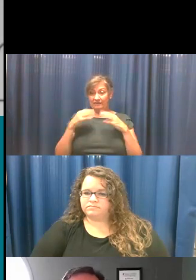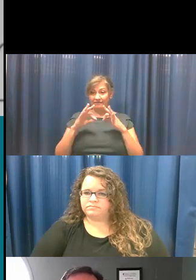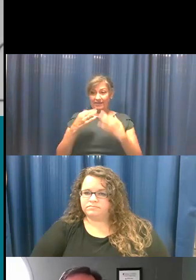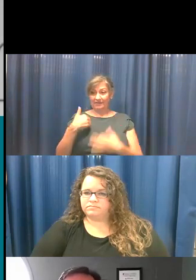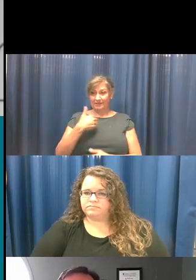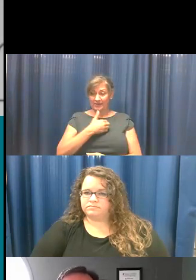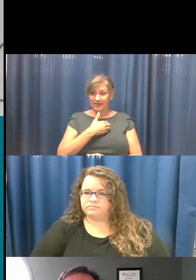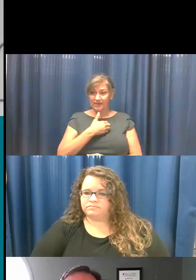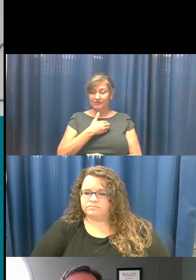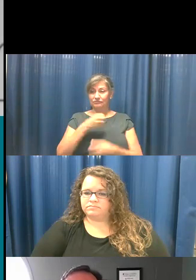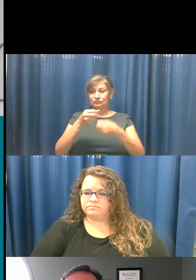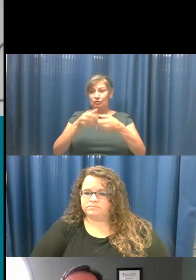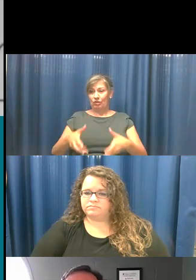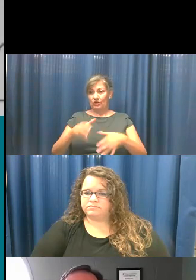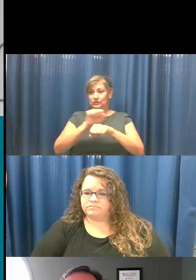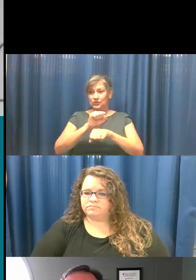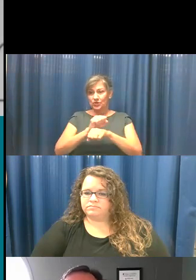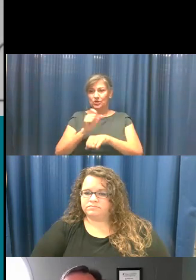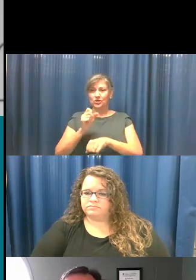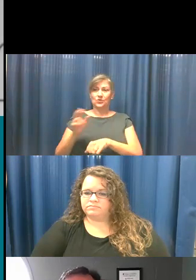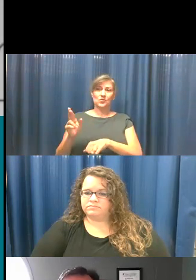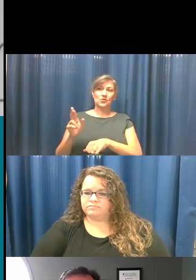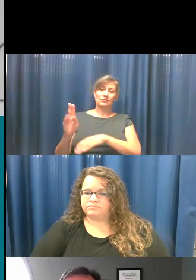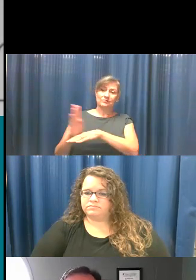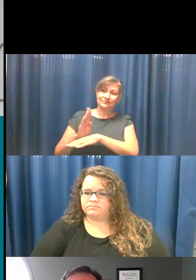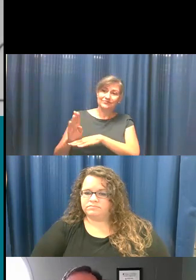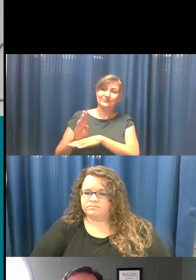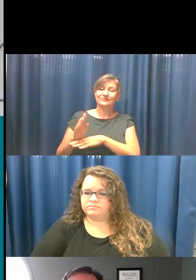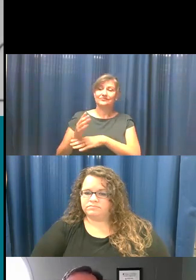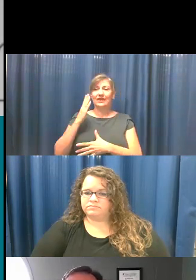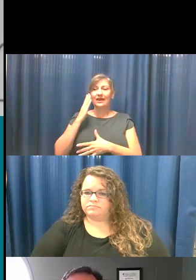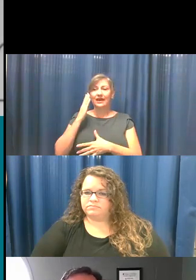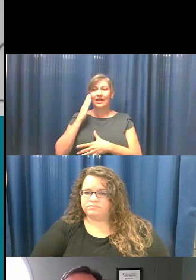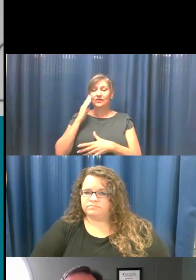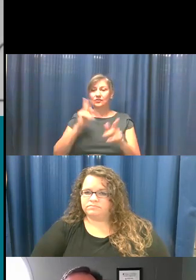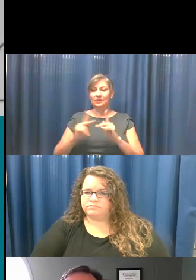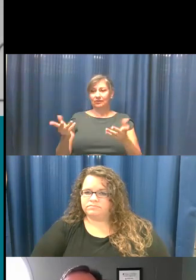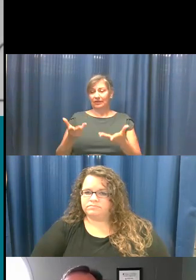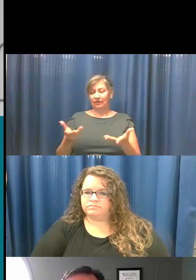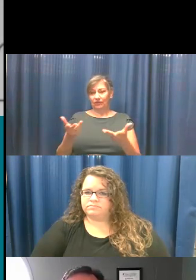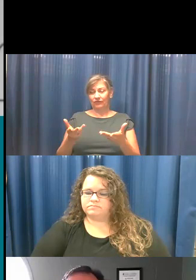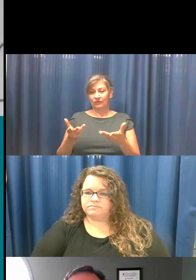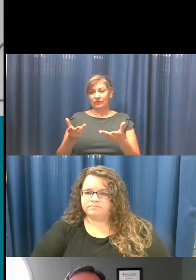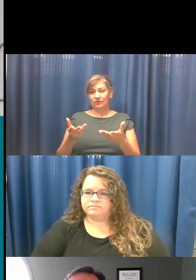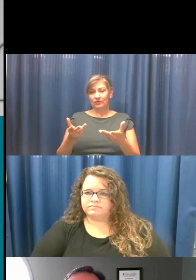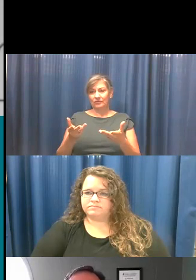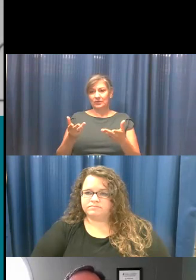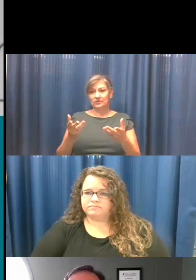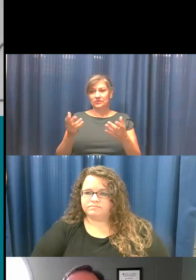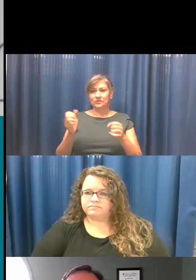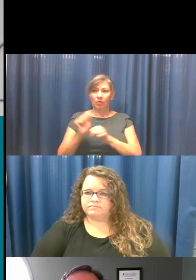who have lost work or lost their business. I know there are those on this call who have been terribly